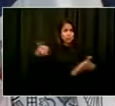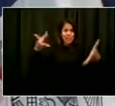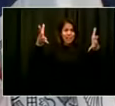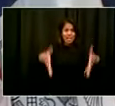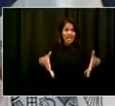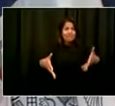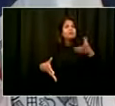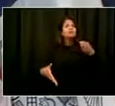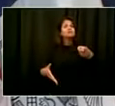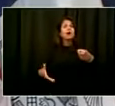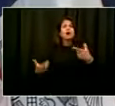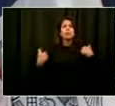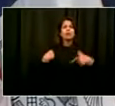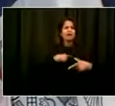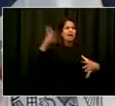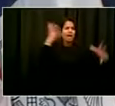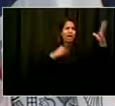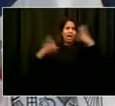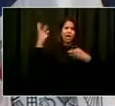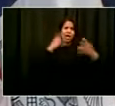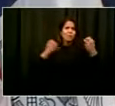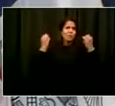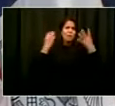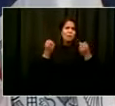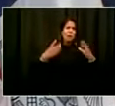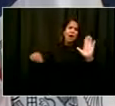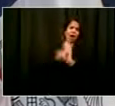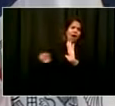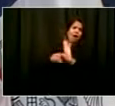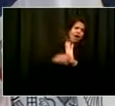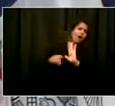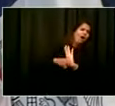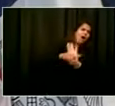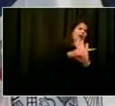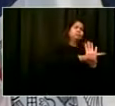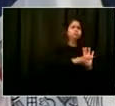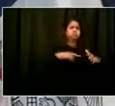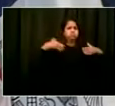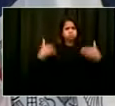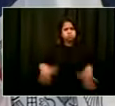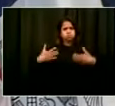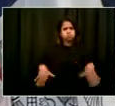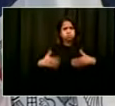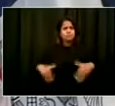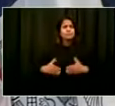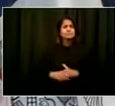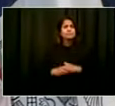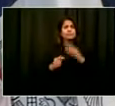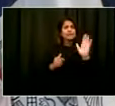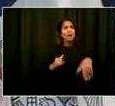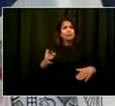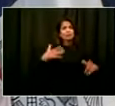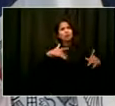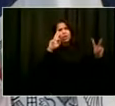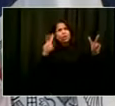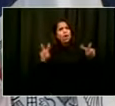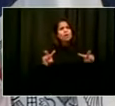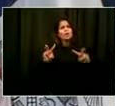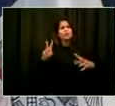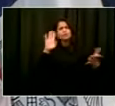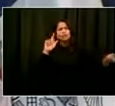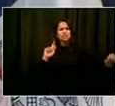look forward to the changes ahead and the hope ahead. I often